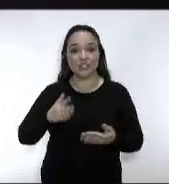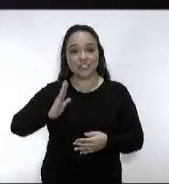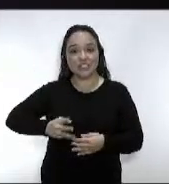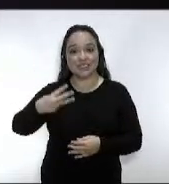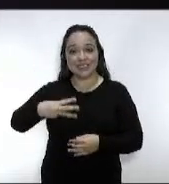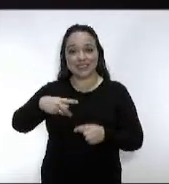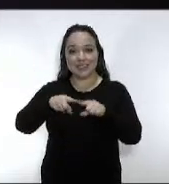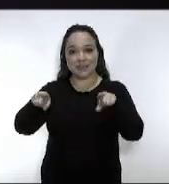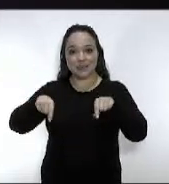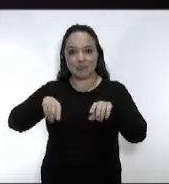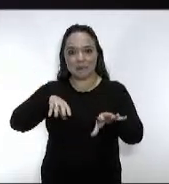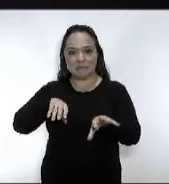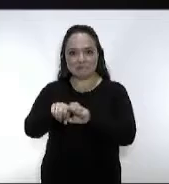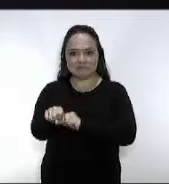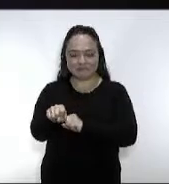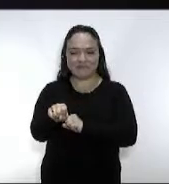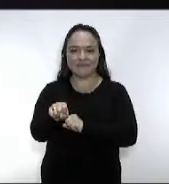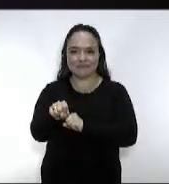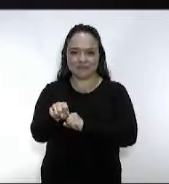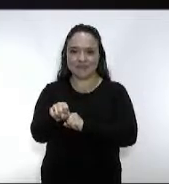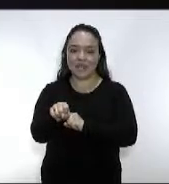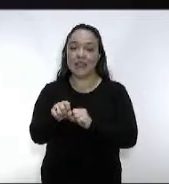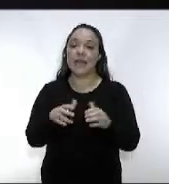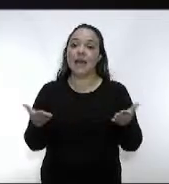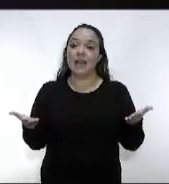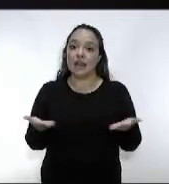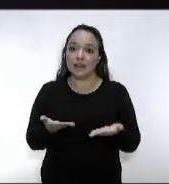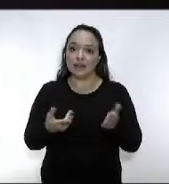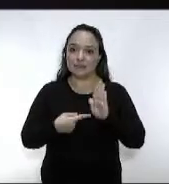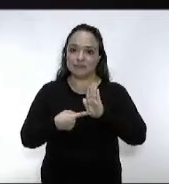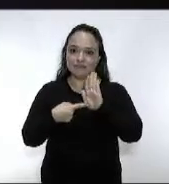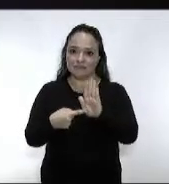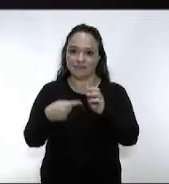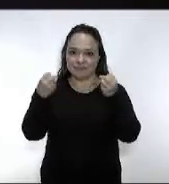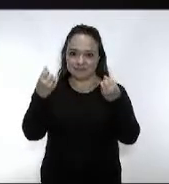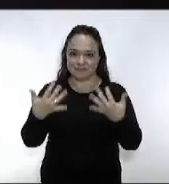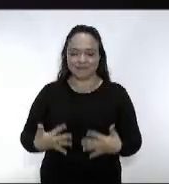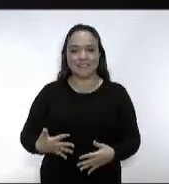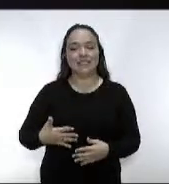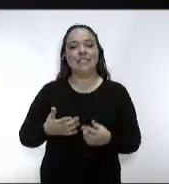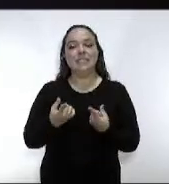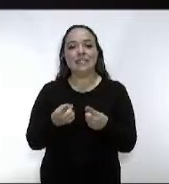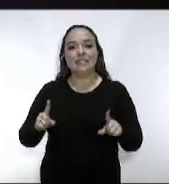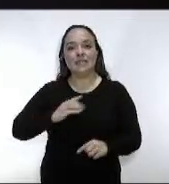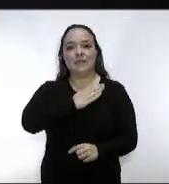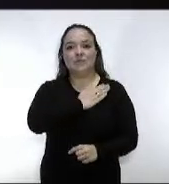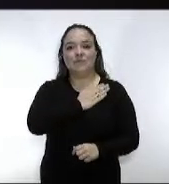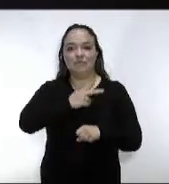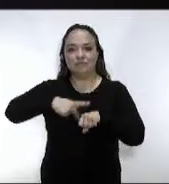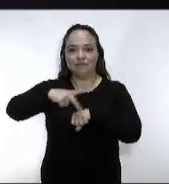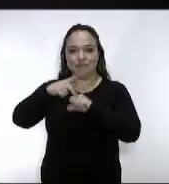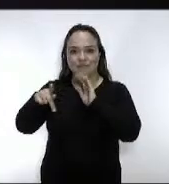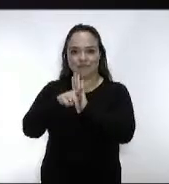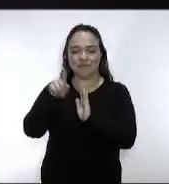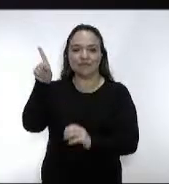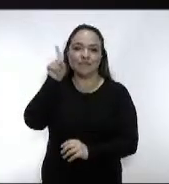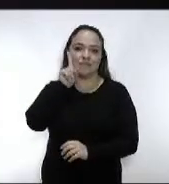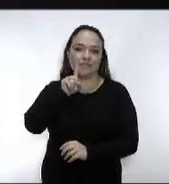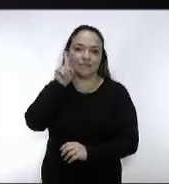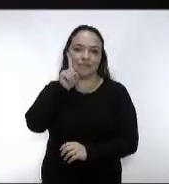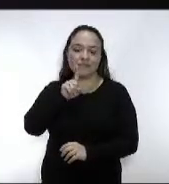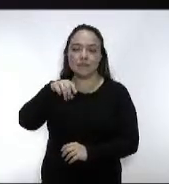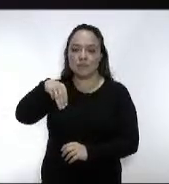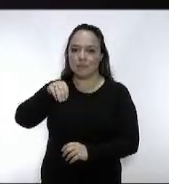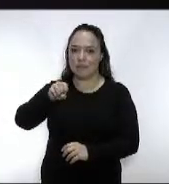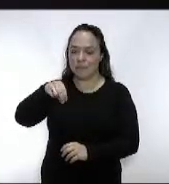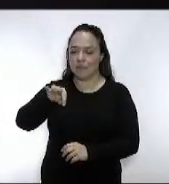a stage of higher education. And to get started to this commencement ceremony, we will listen to the national anthem of the